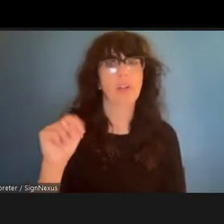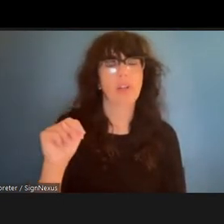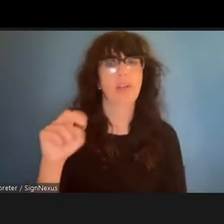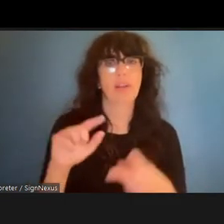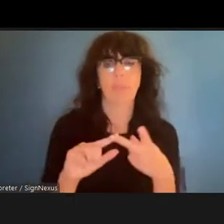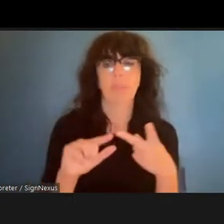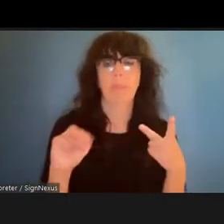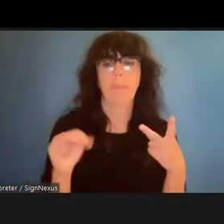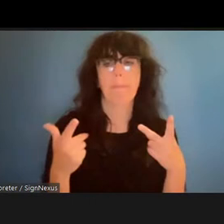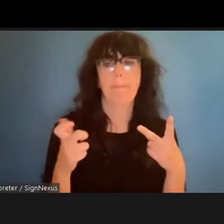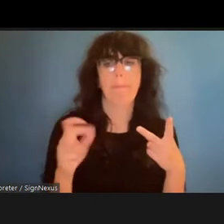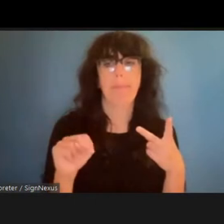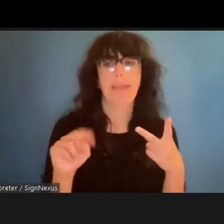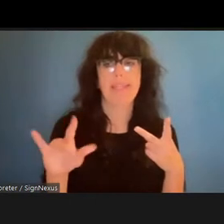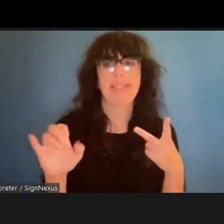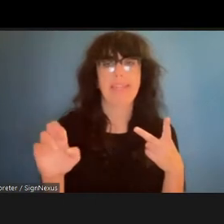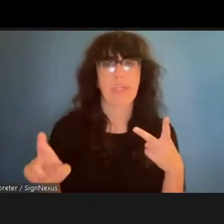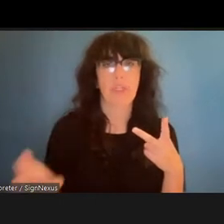dyer